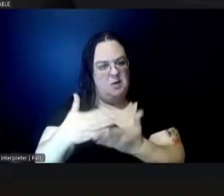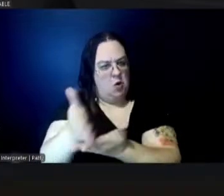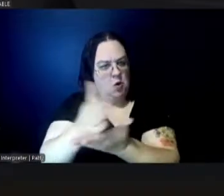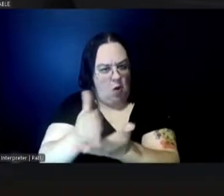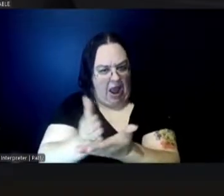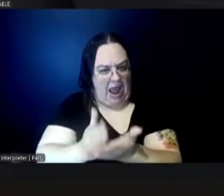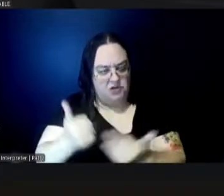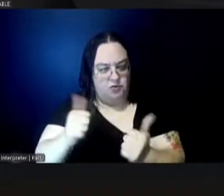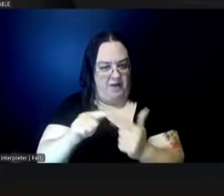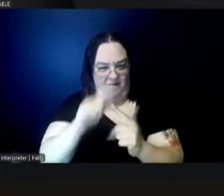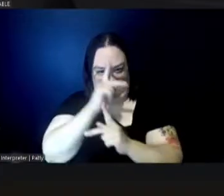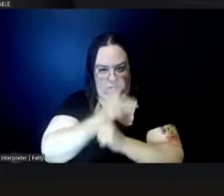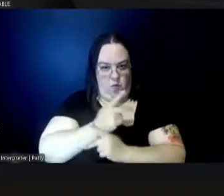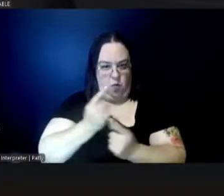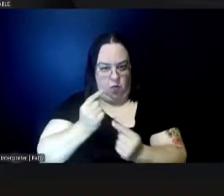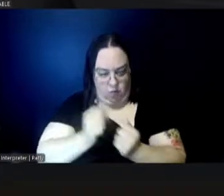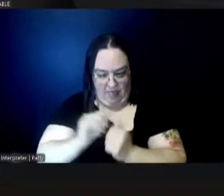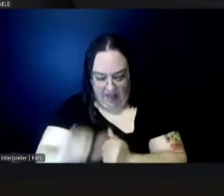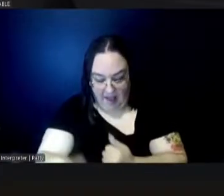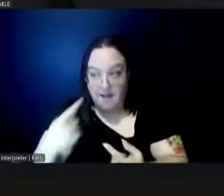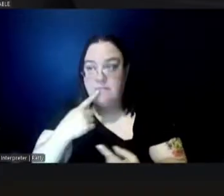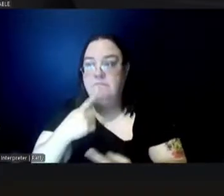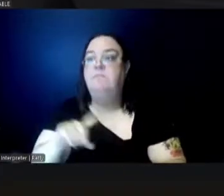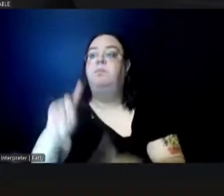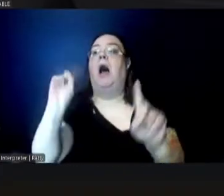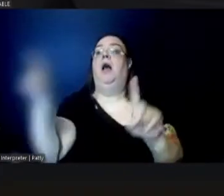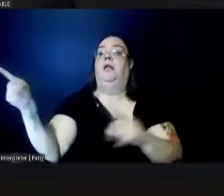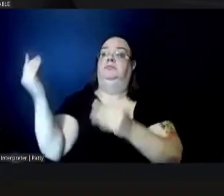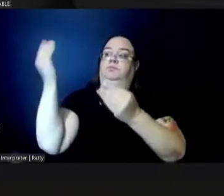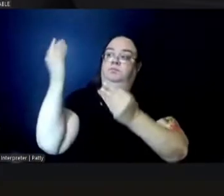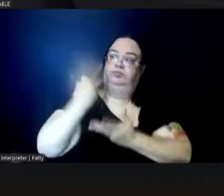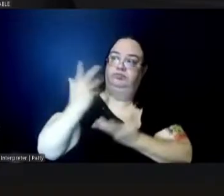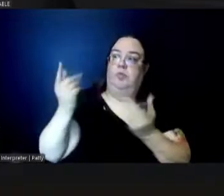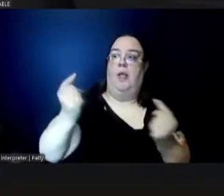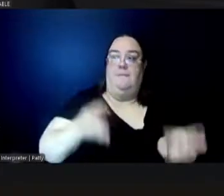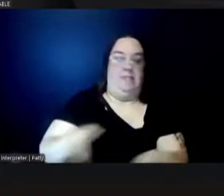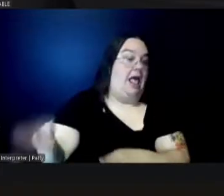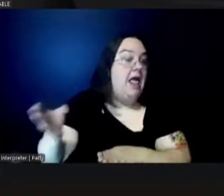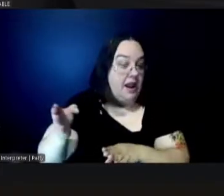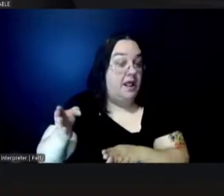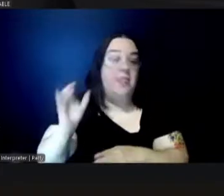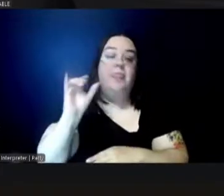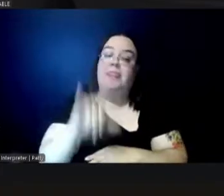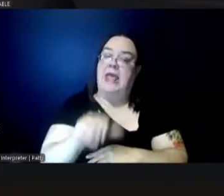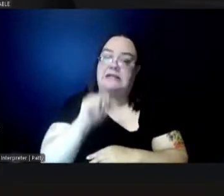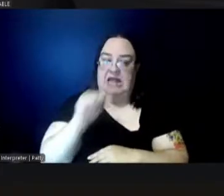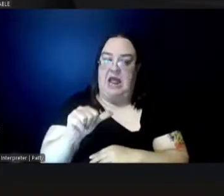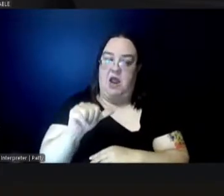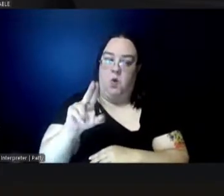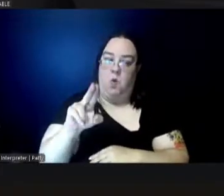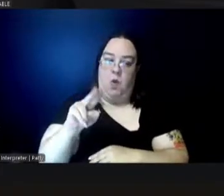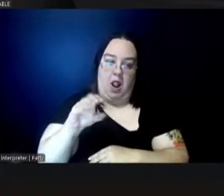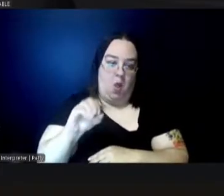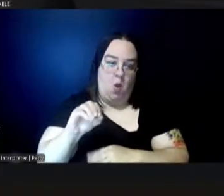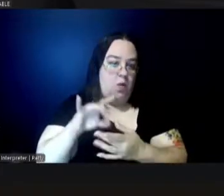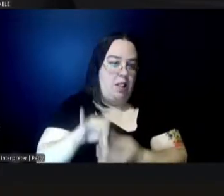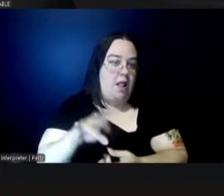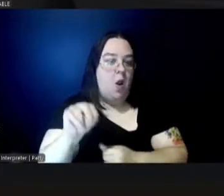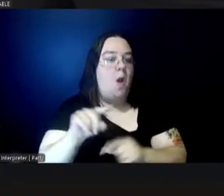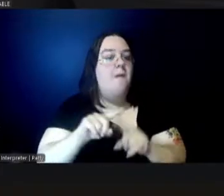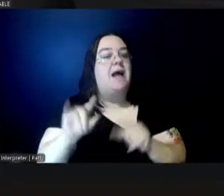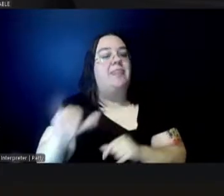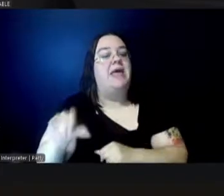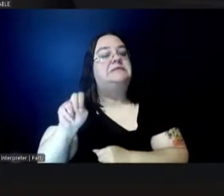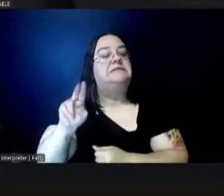with that. And they finally replied with the plan. So that wasn't a UNO question, but it was a subcontractor